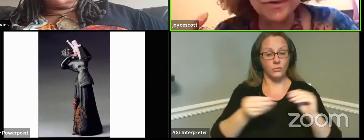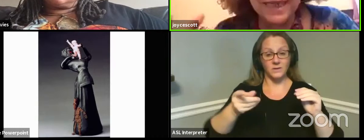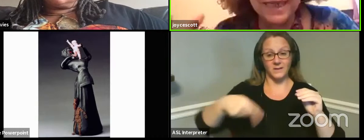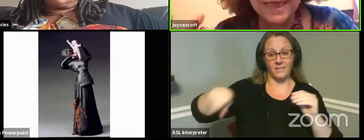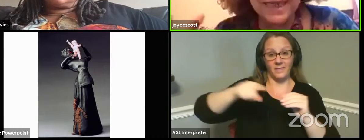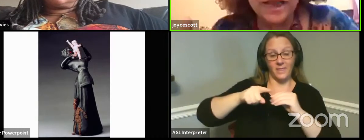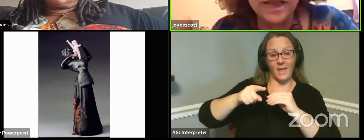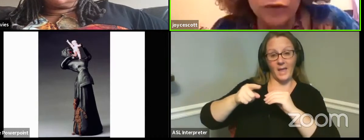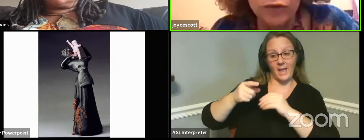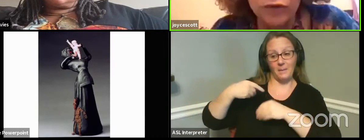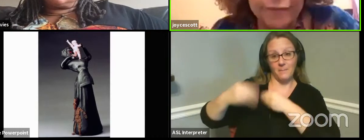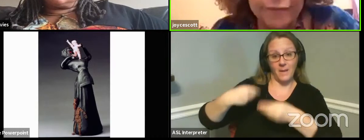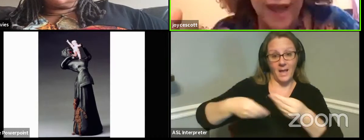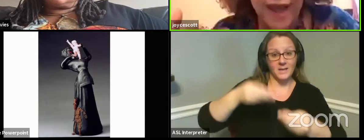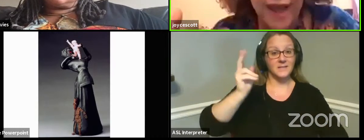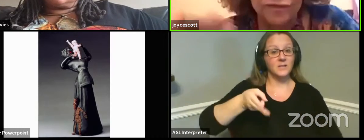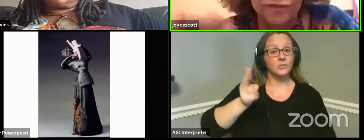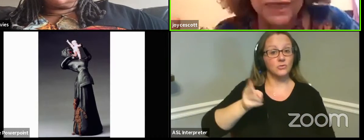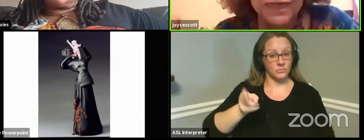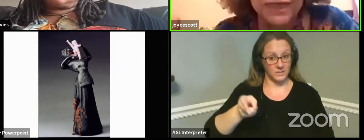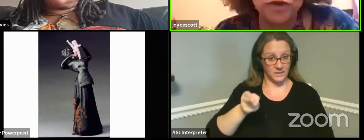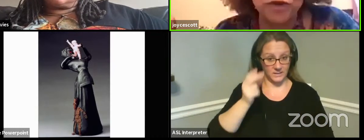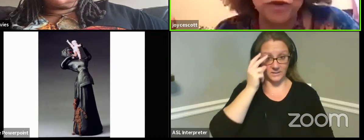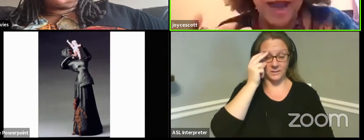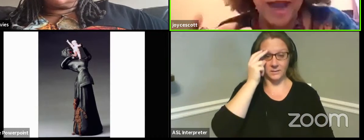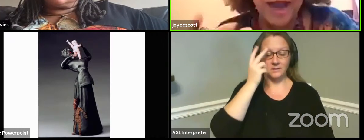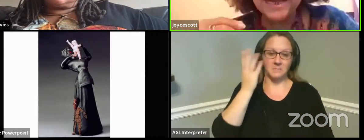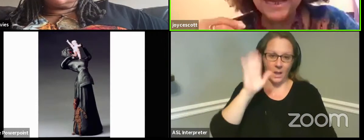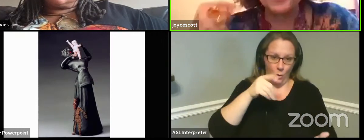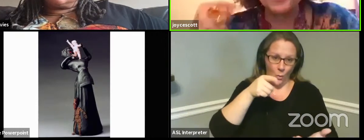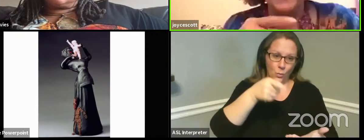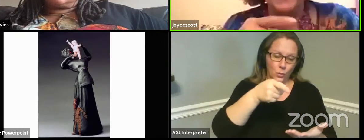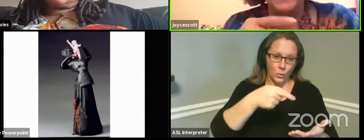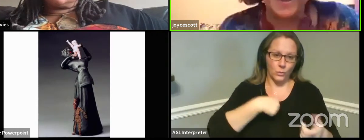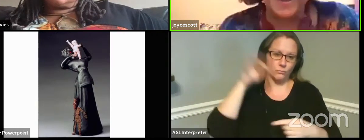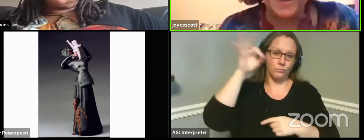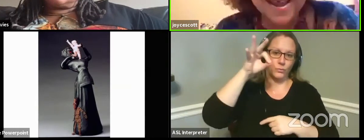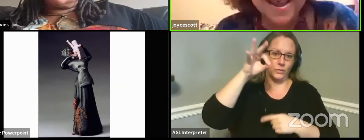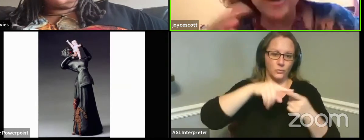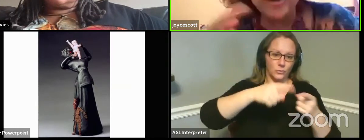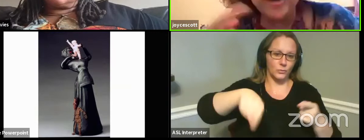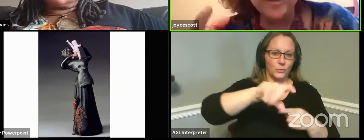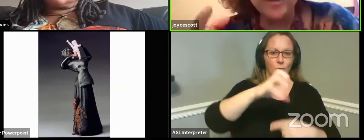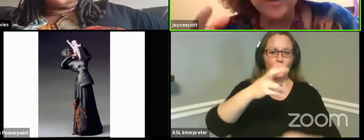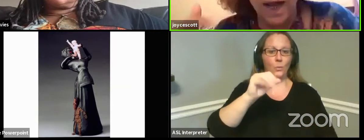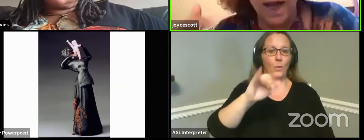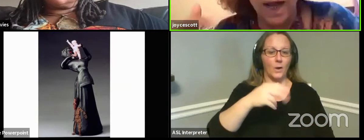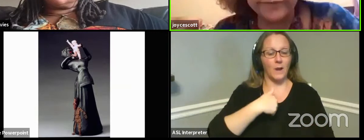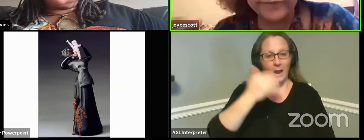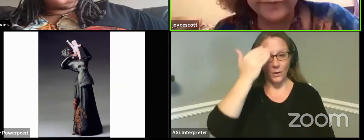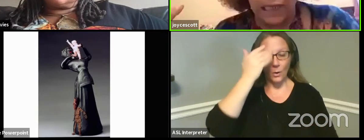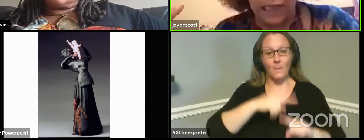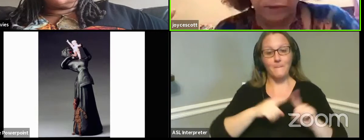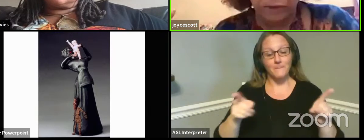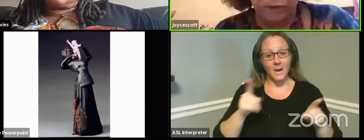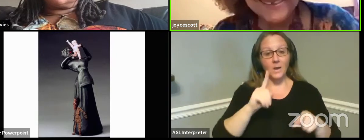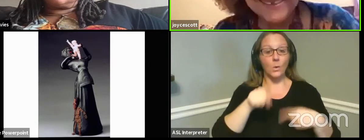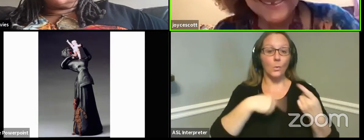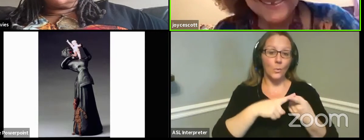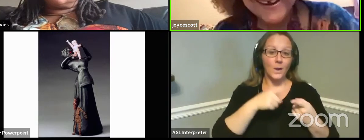history. Now, you're the one, so I'm speaking to the choir, but I'm talking about when you're the aunt like